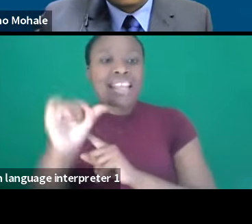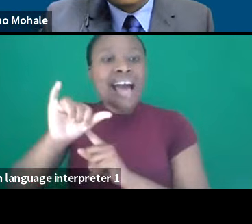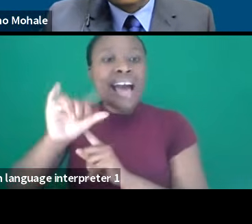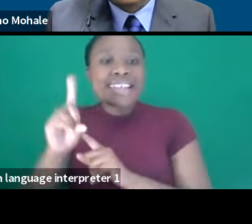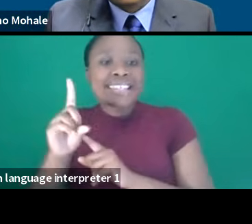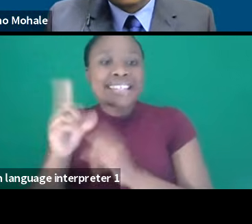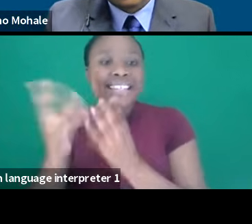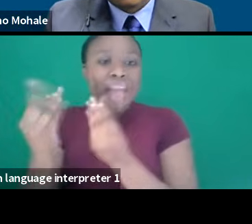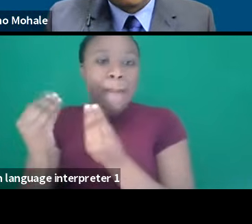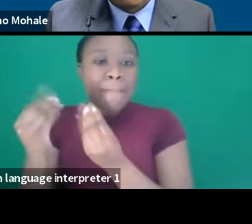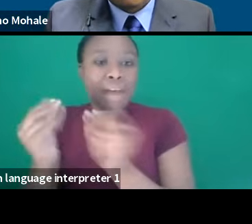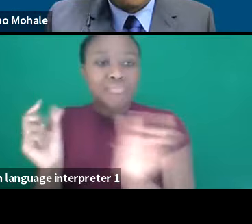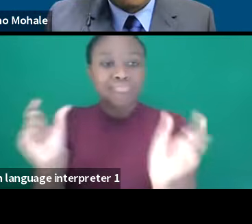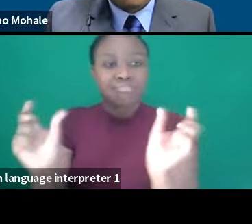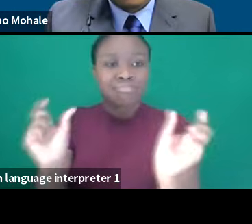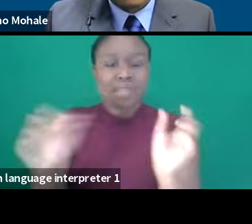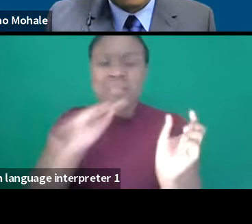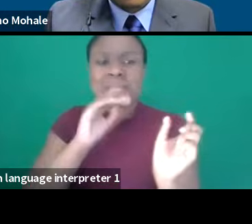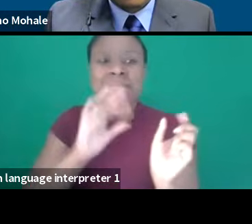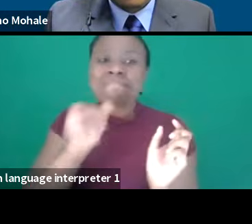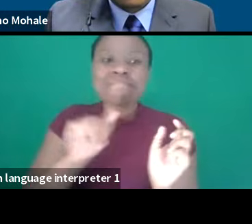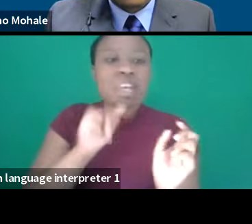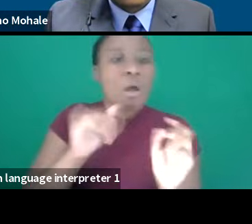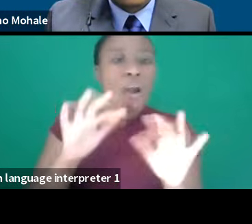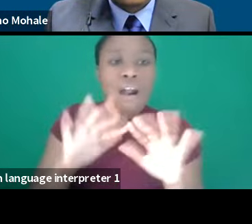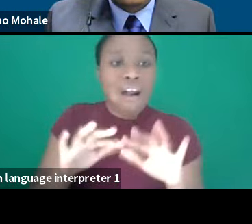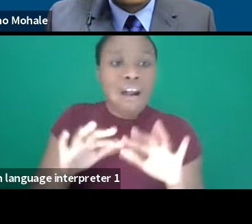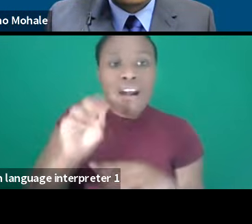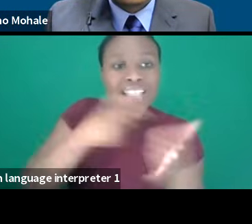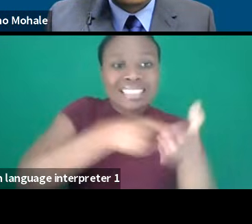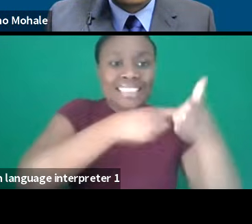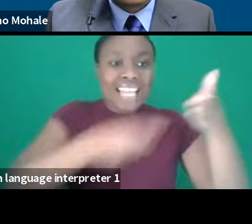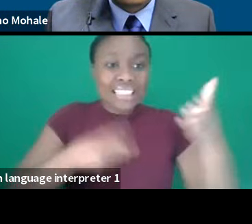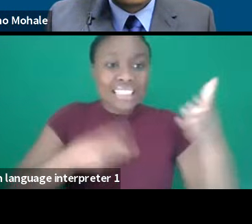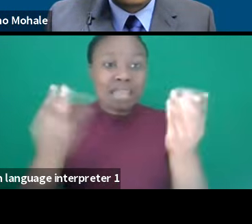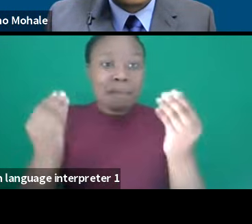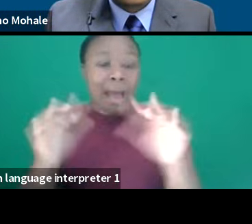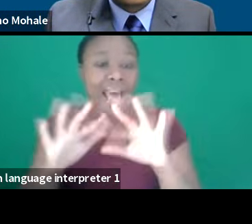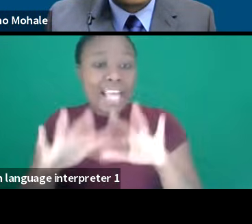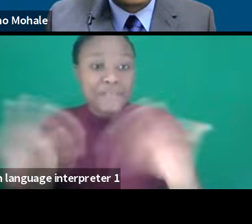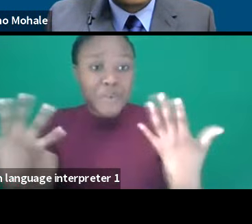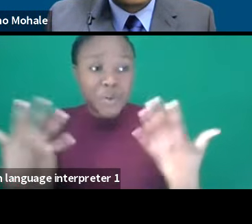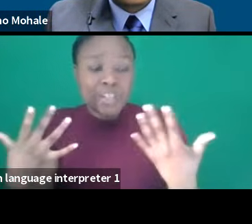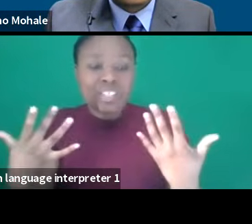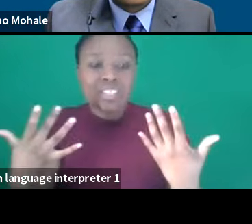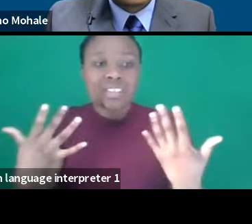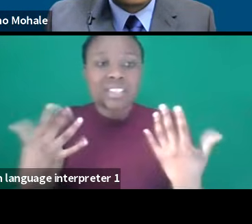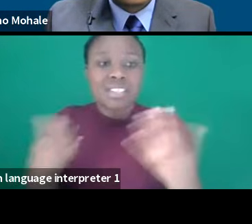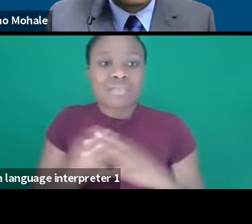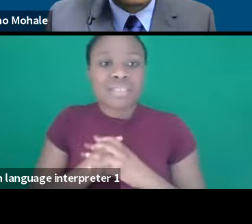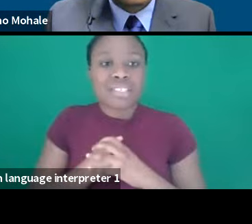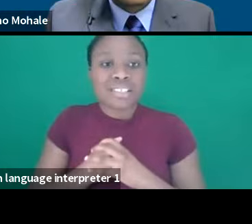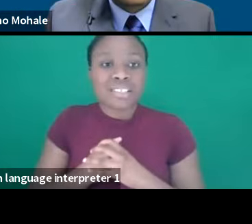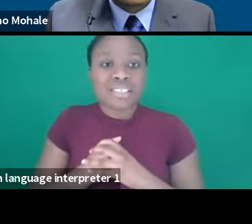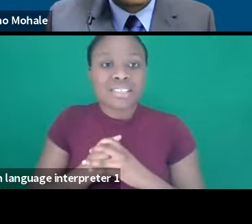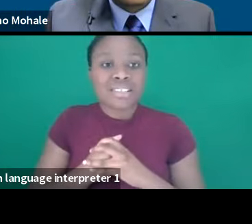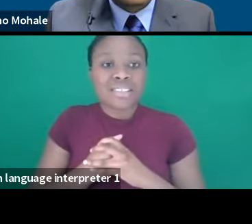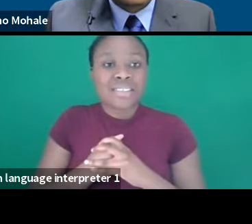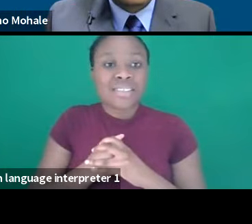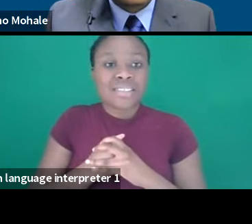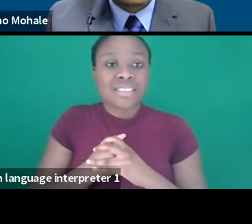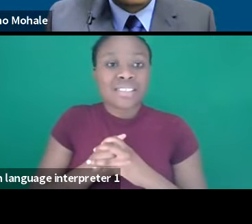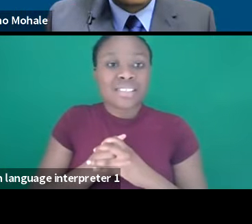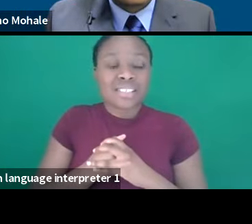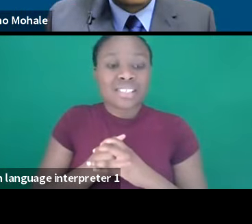appointment without a tax number. So we can move ahead with the next question. Is it necessary to